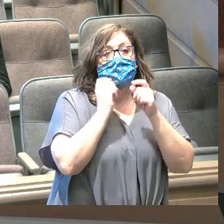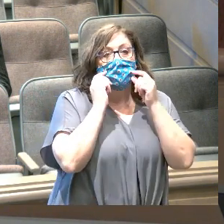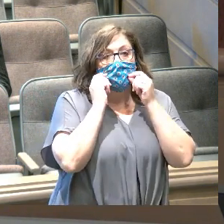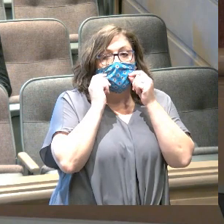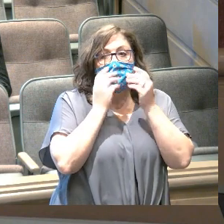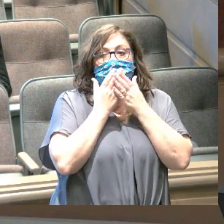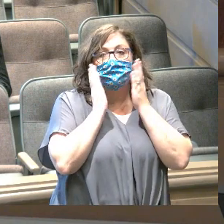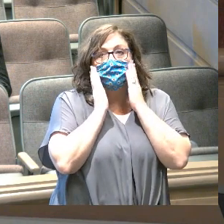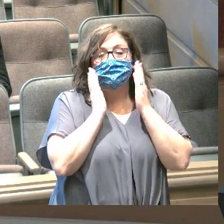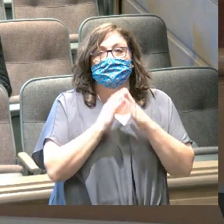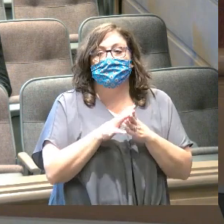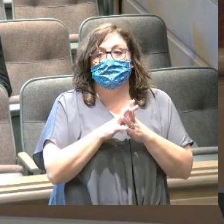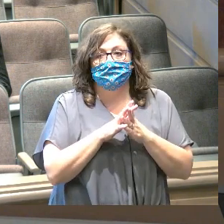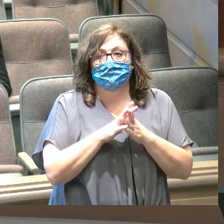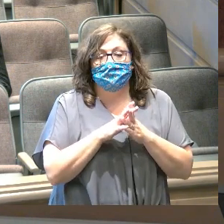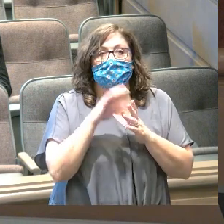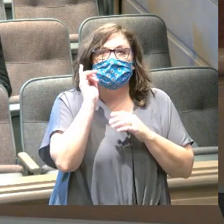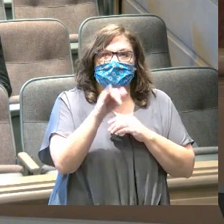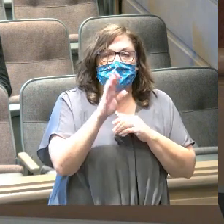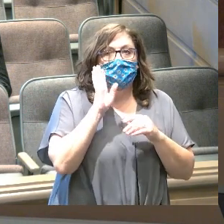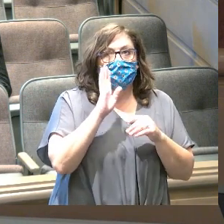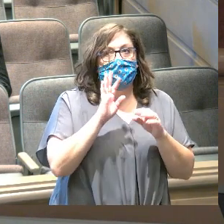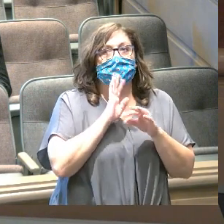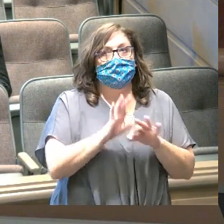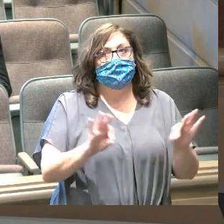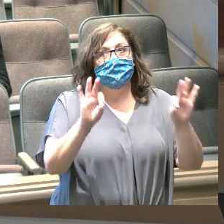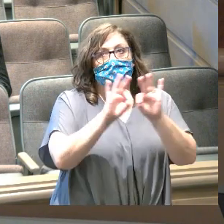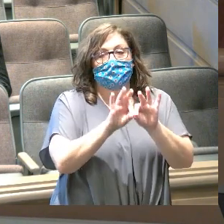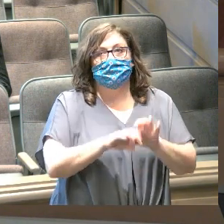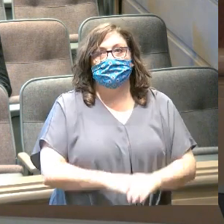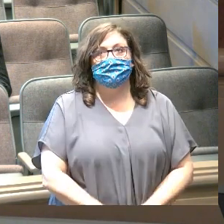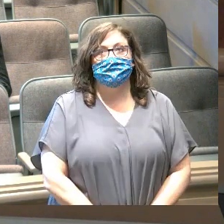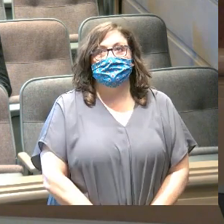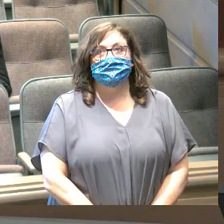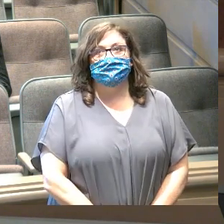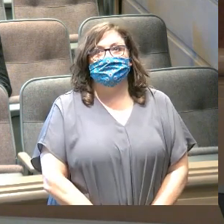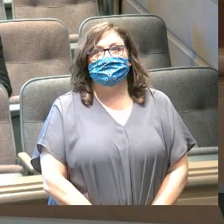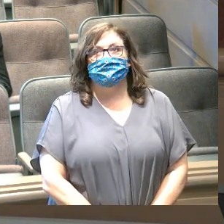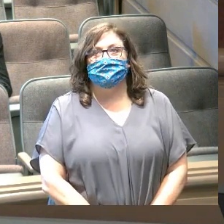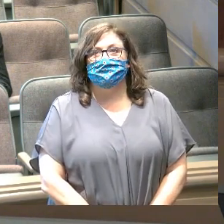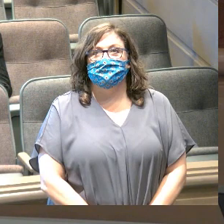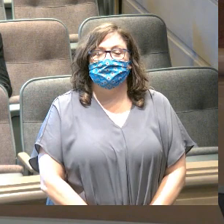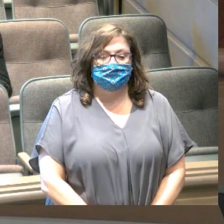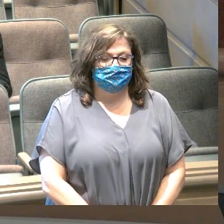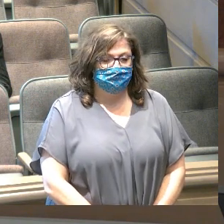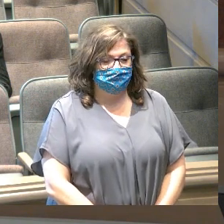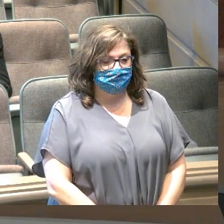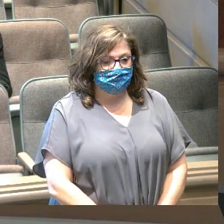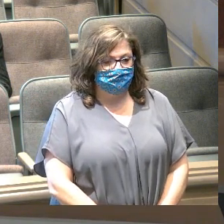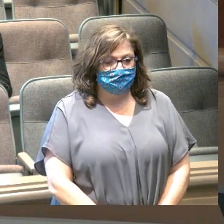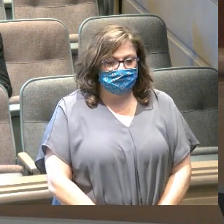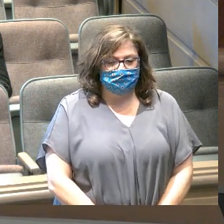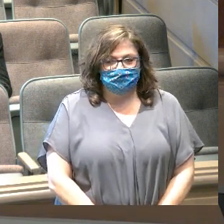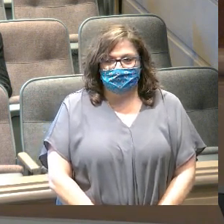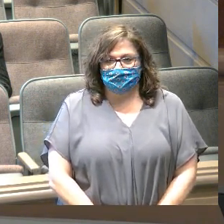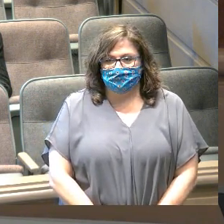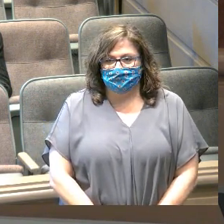mask. They're going to be the key if we do it in that order. Thank you again.